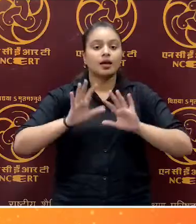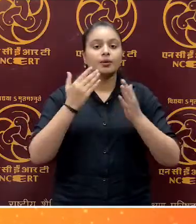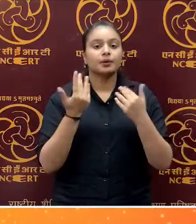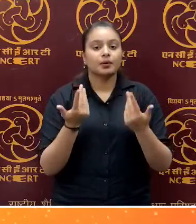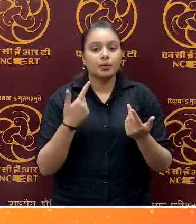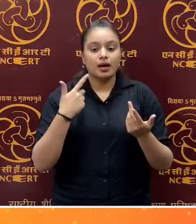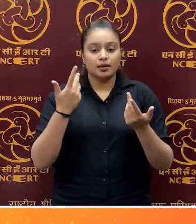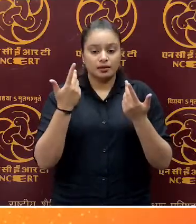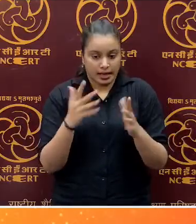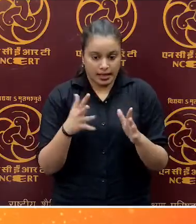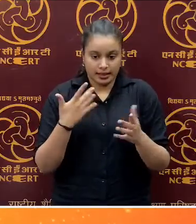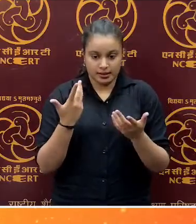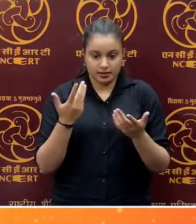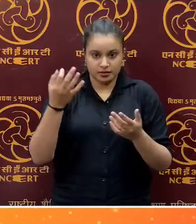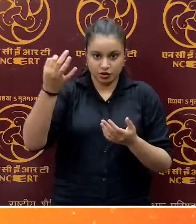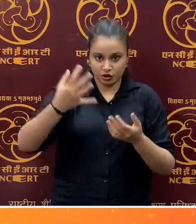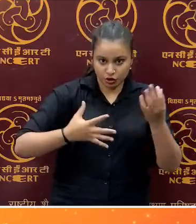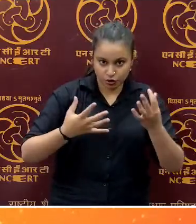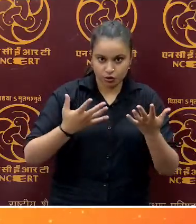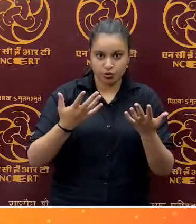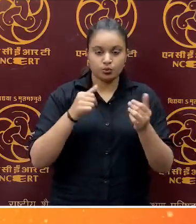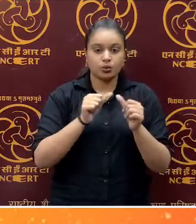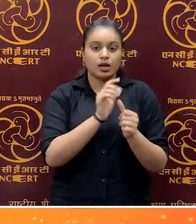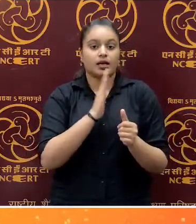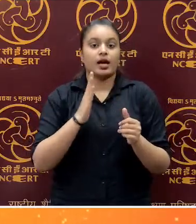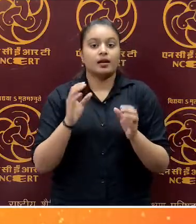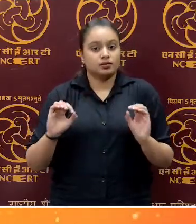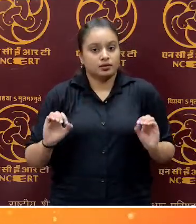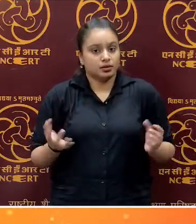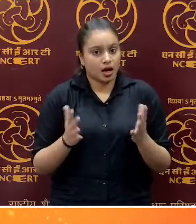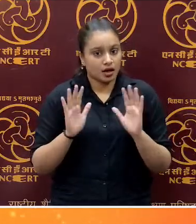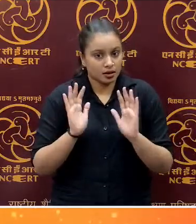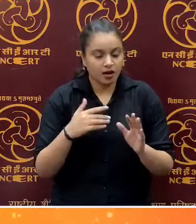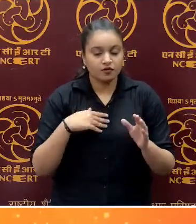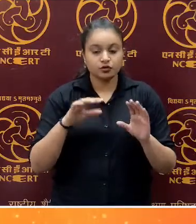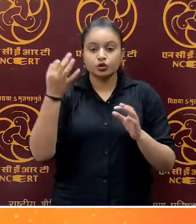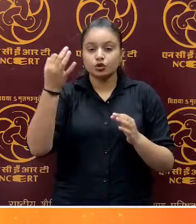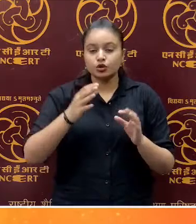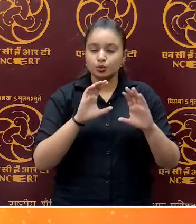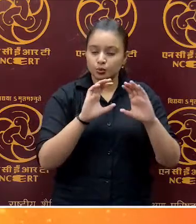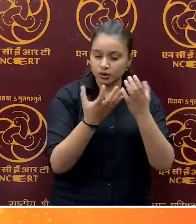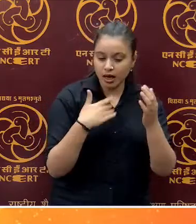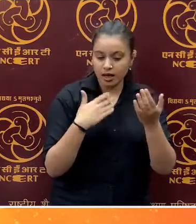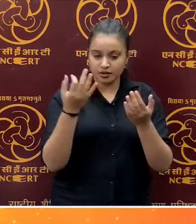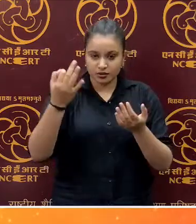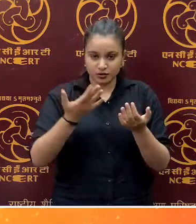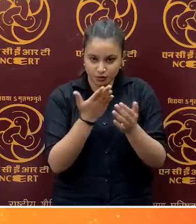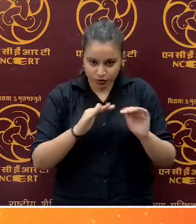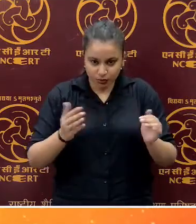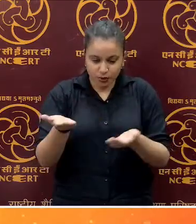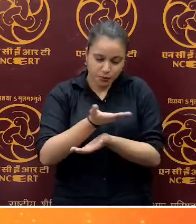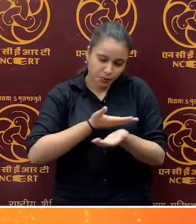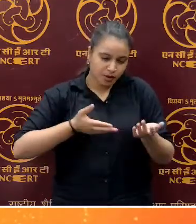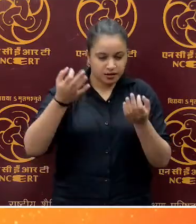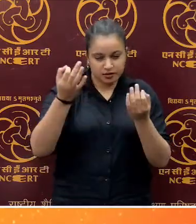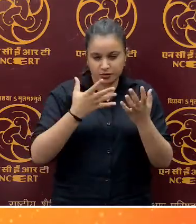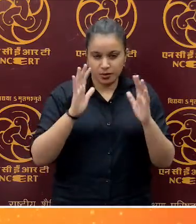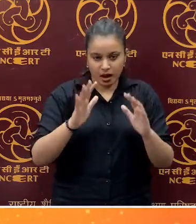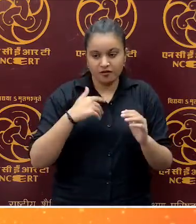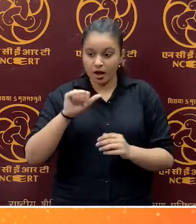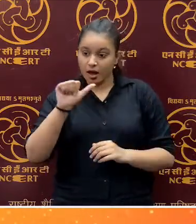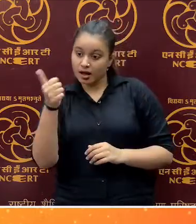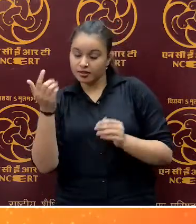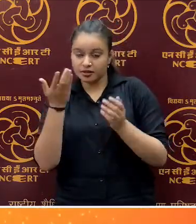So whenever a new session, new academic session begins, you get new classes, new children, and of course the other children